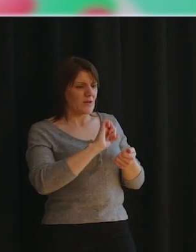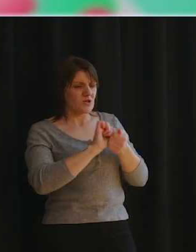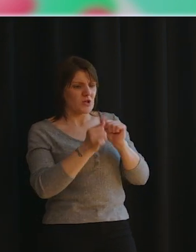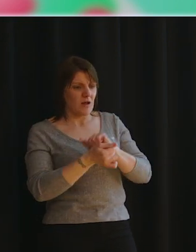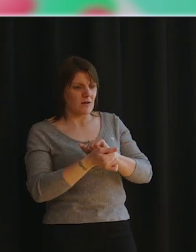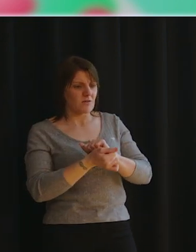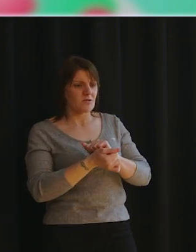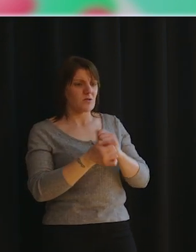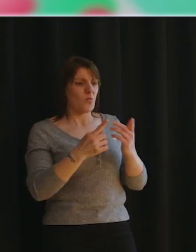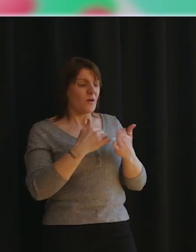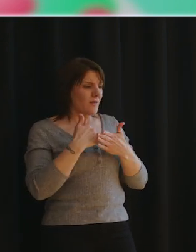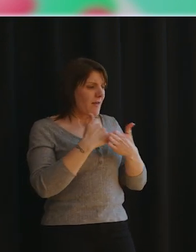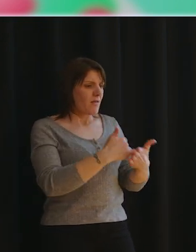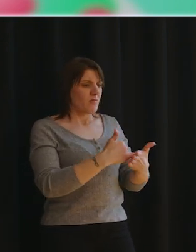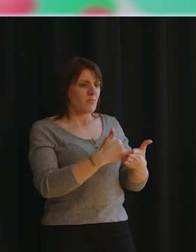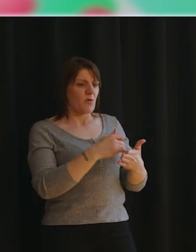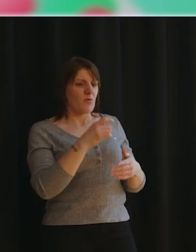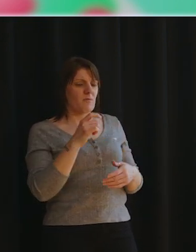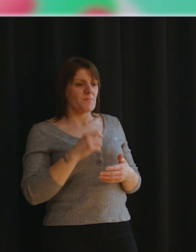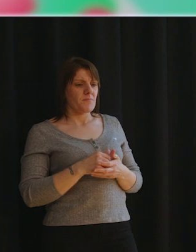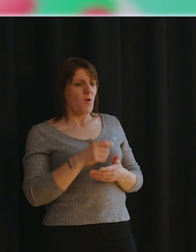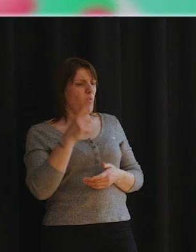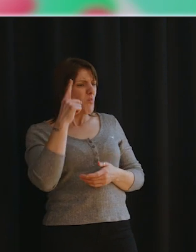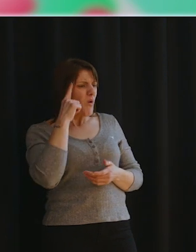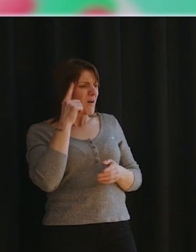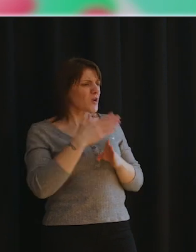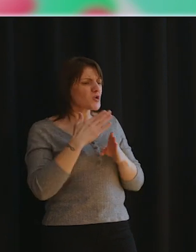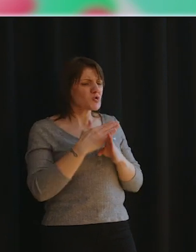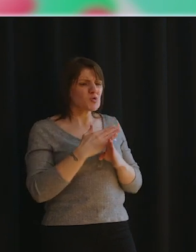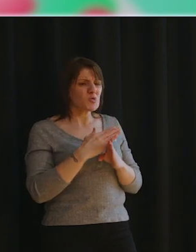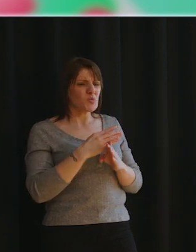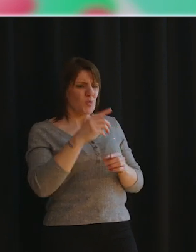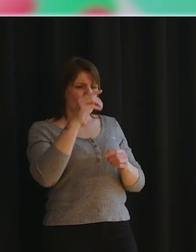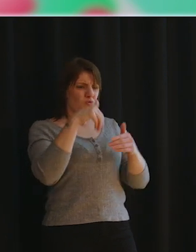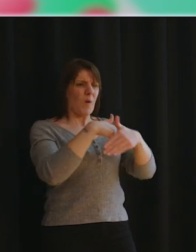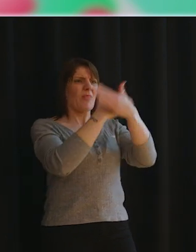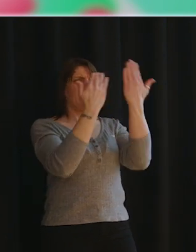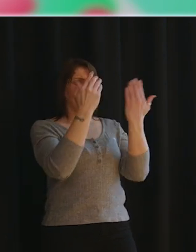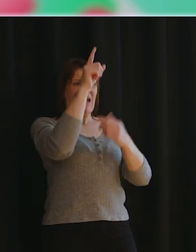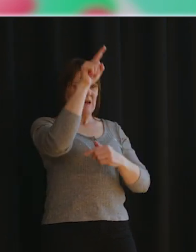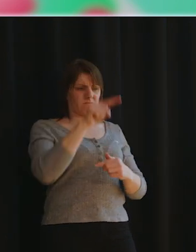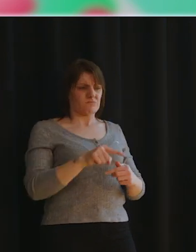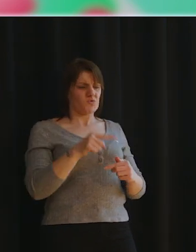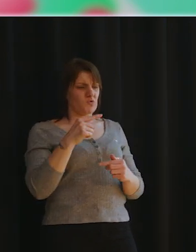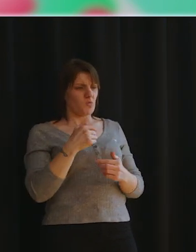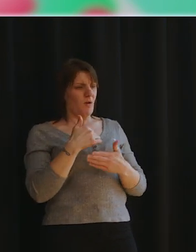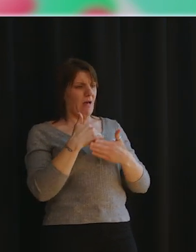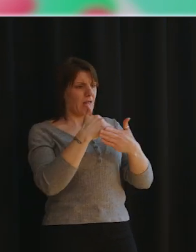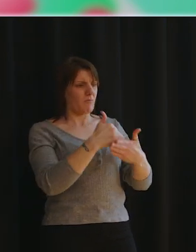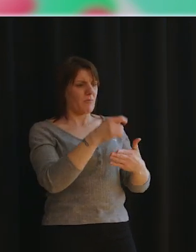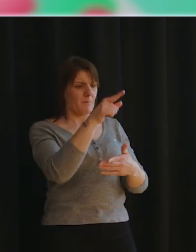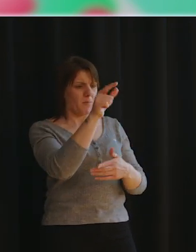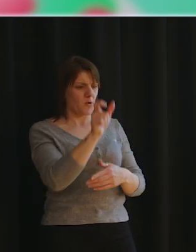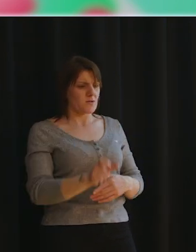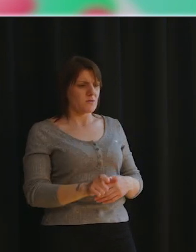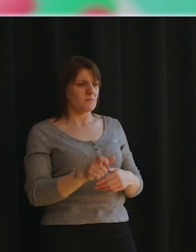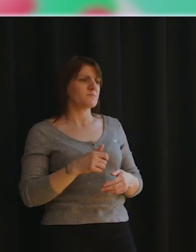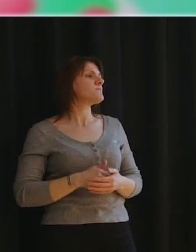help. We can really help to think about the anxiety that they're going to be